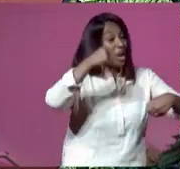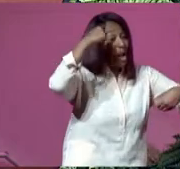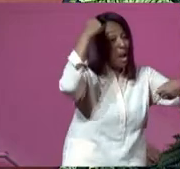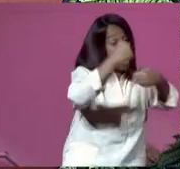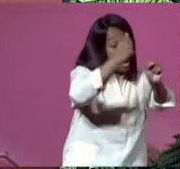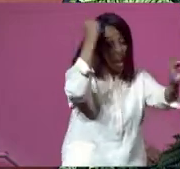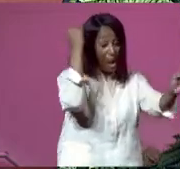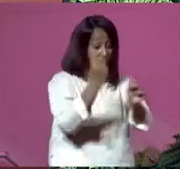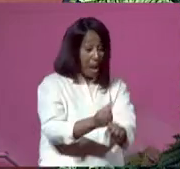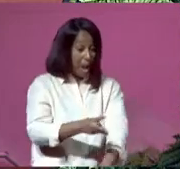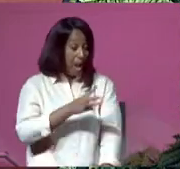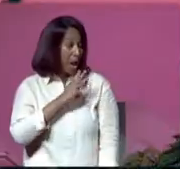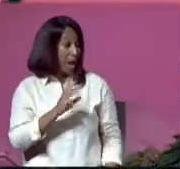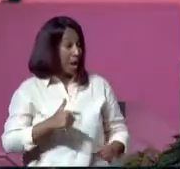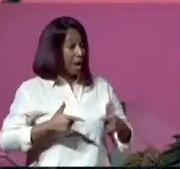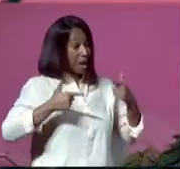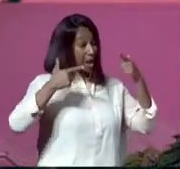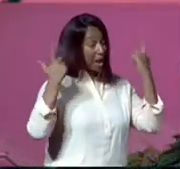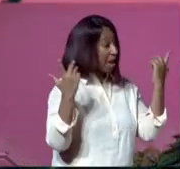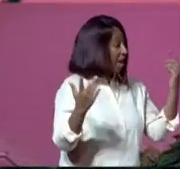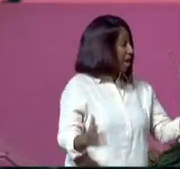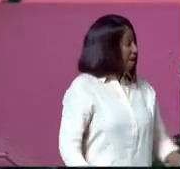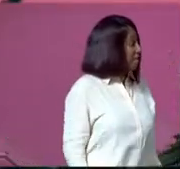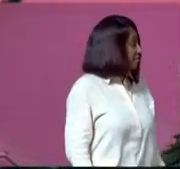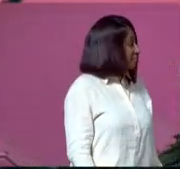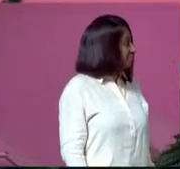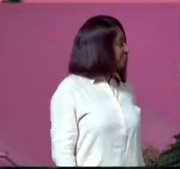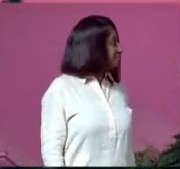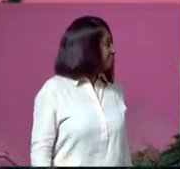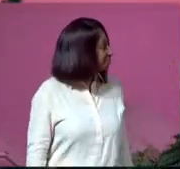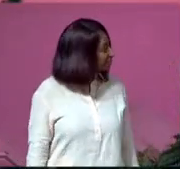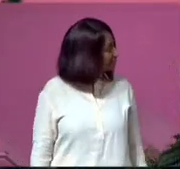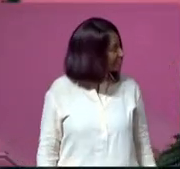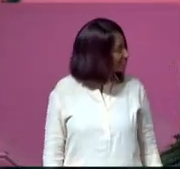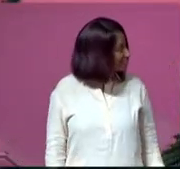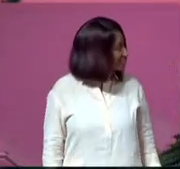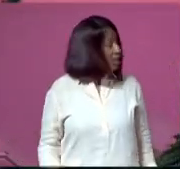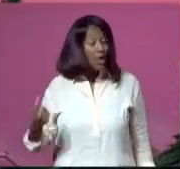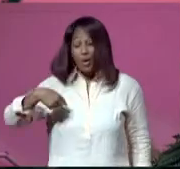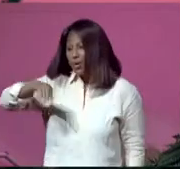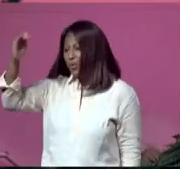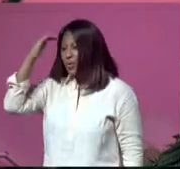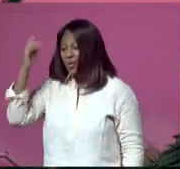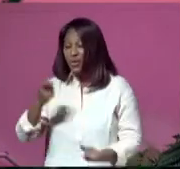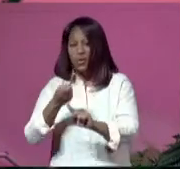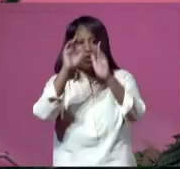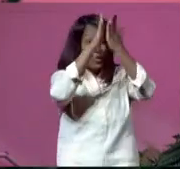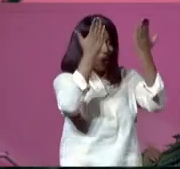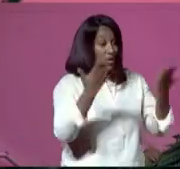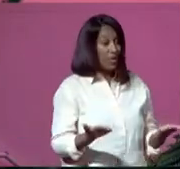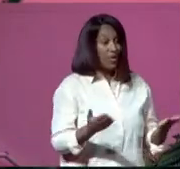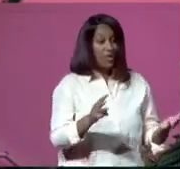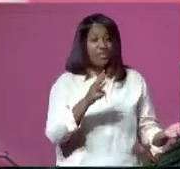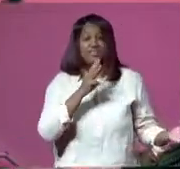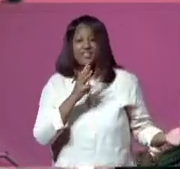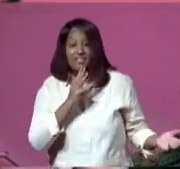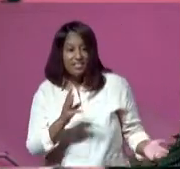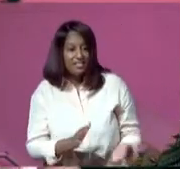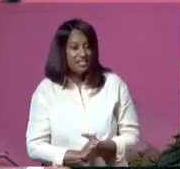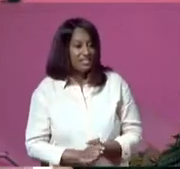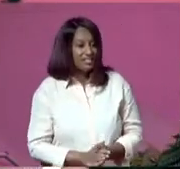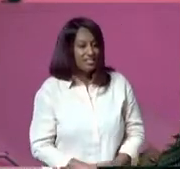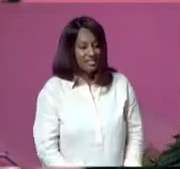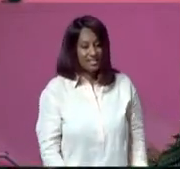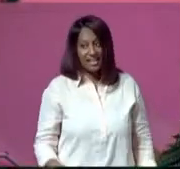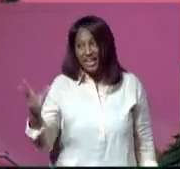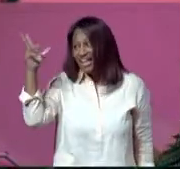water. God, preach Rudolph McKissick. As a matter of fact, we know from the Bible, water listens